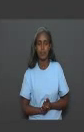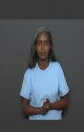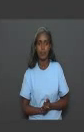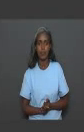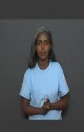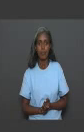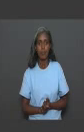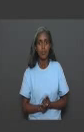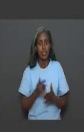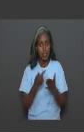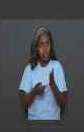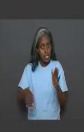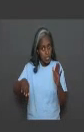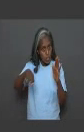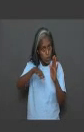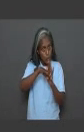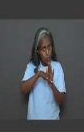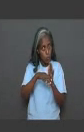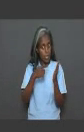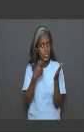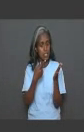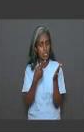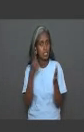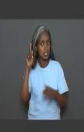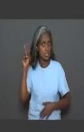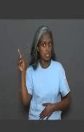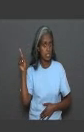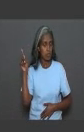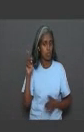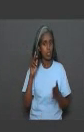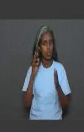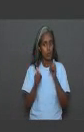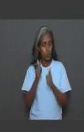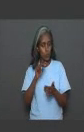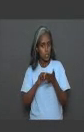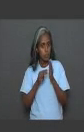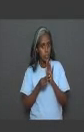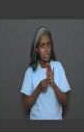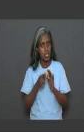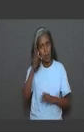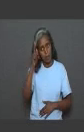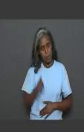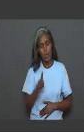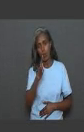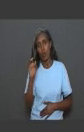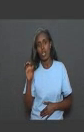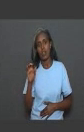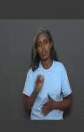100. It is denoted by this symbol, which means